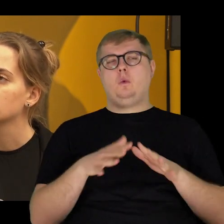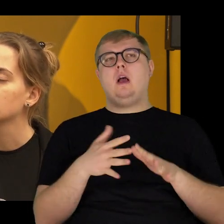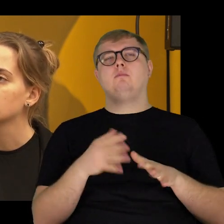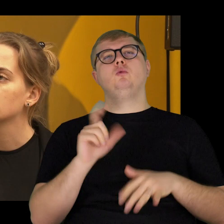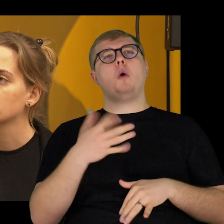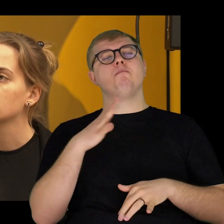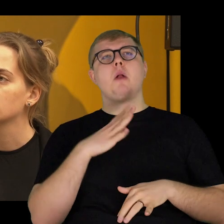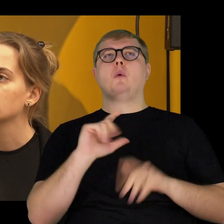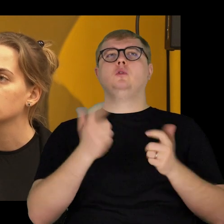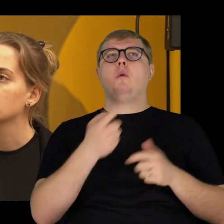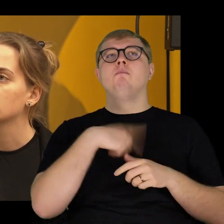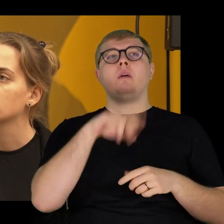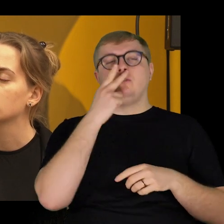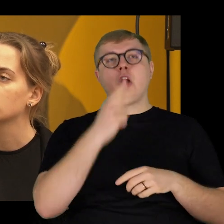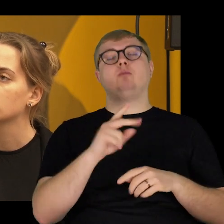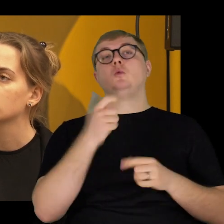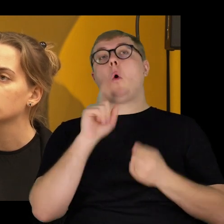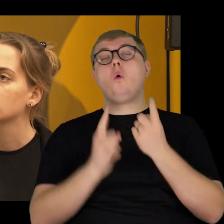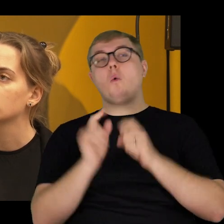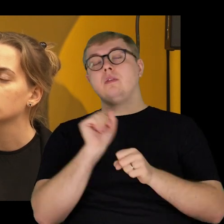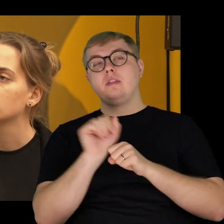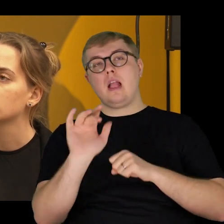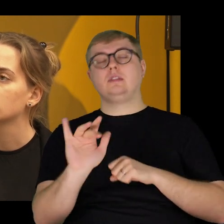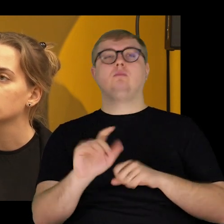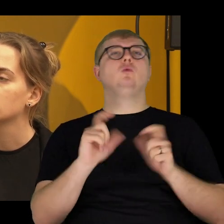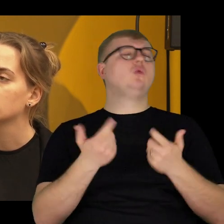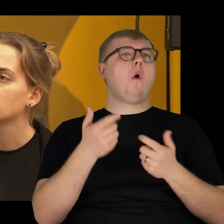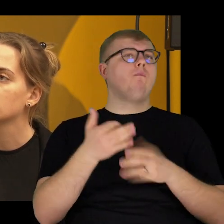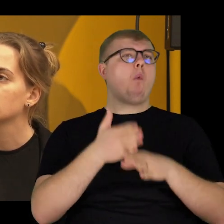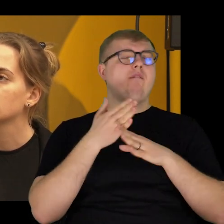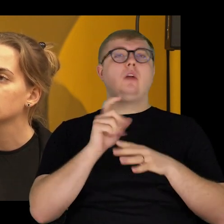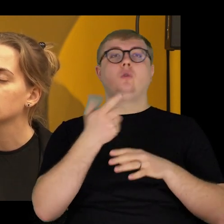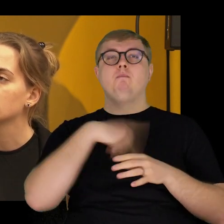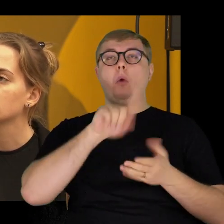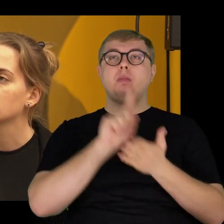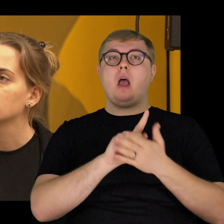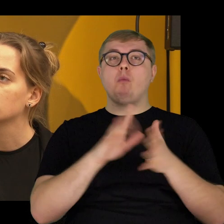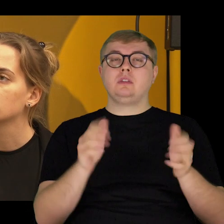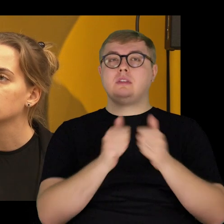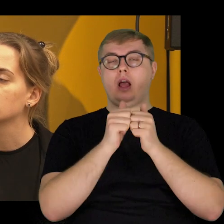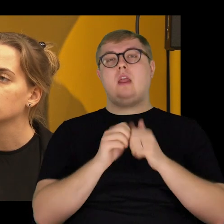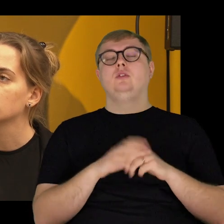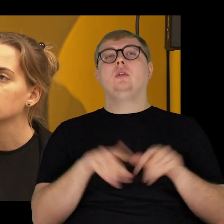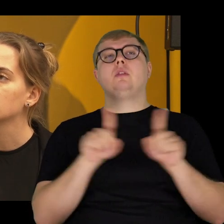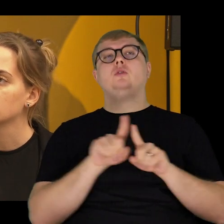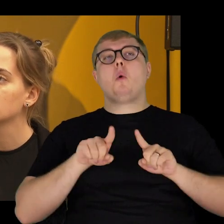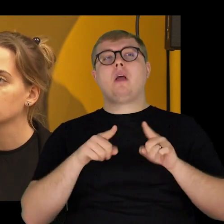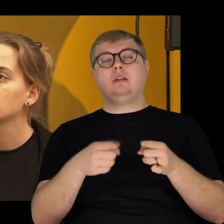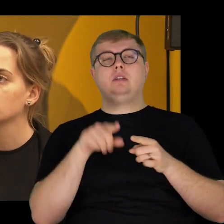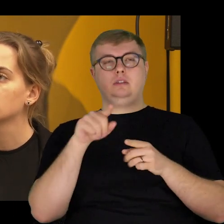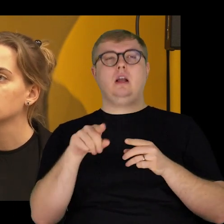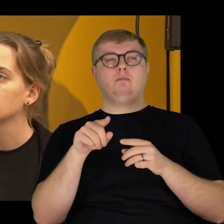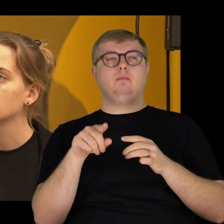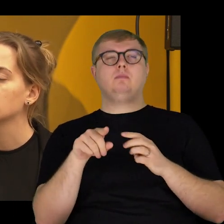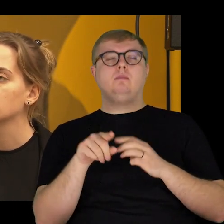observing within the garden that we actually find again in the organization of the digital infrastructure. So that again,